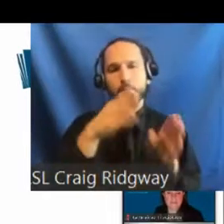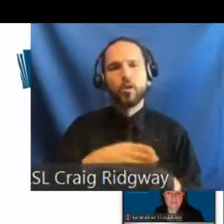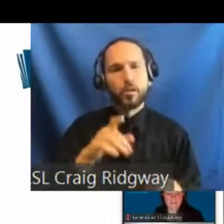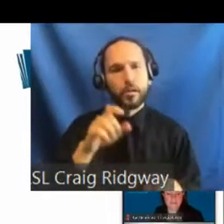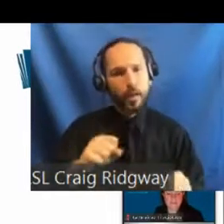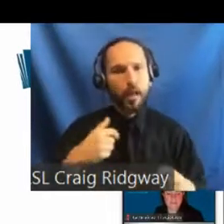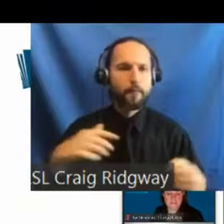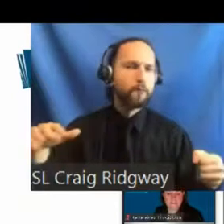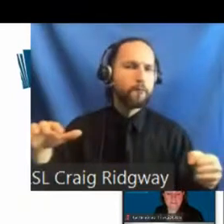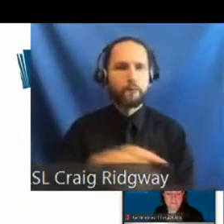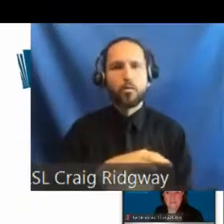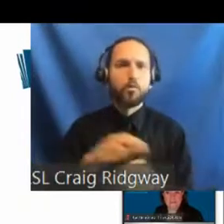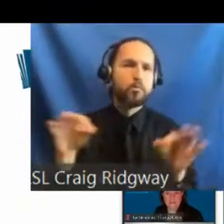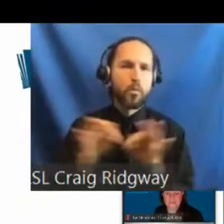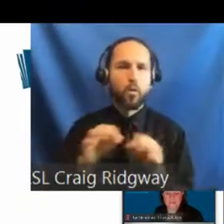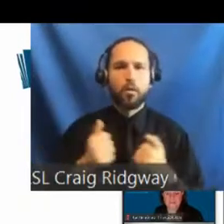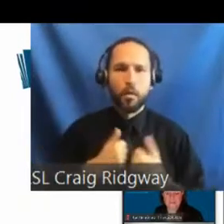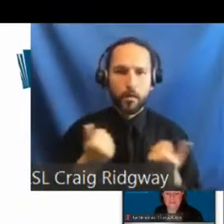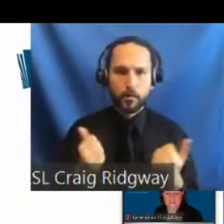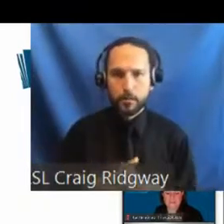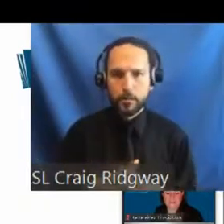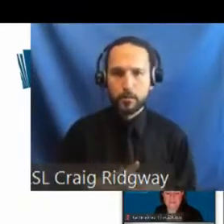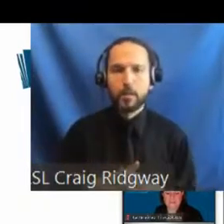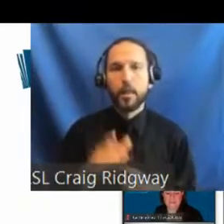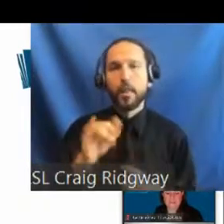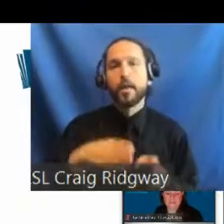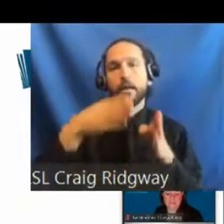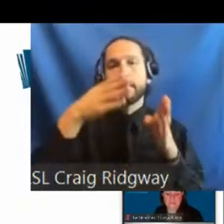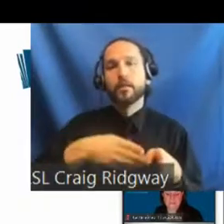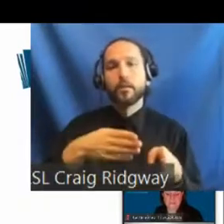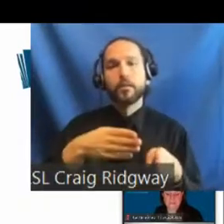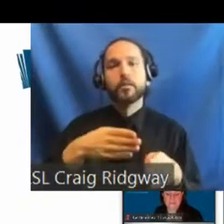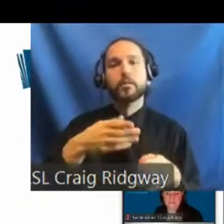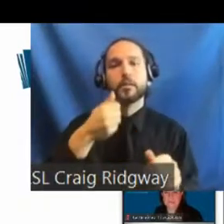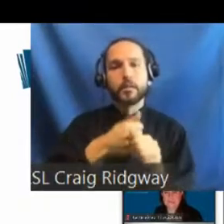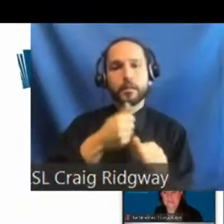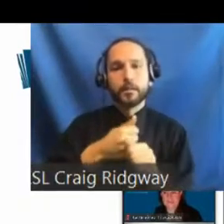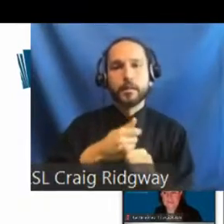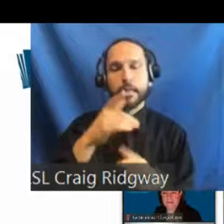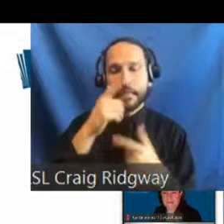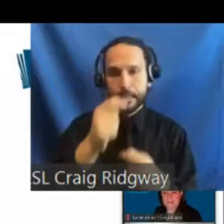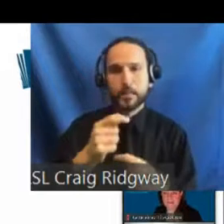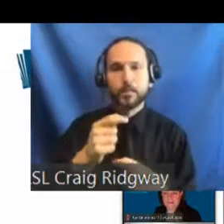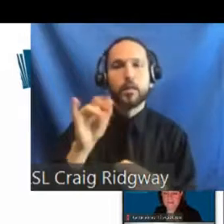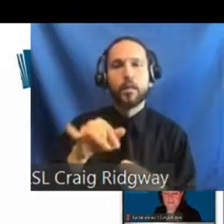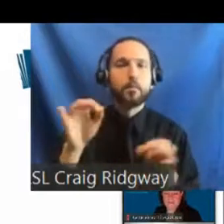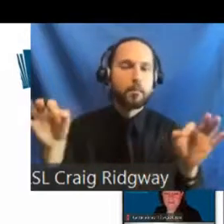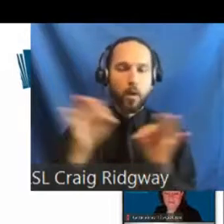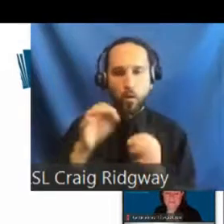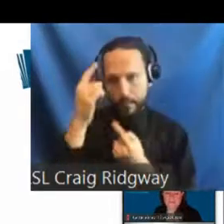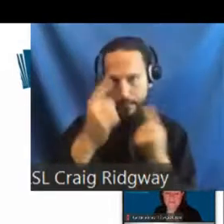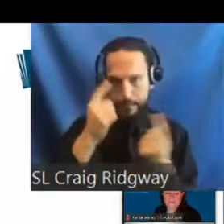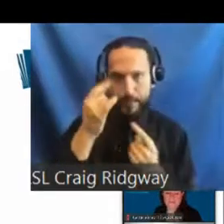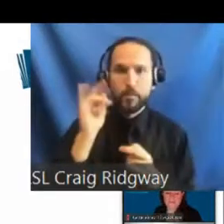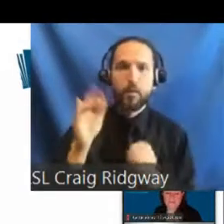lives. The individual's own personal attributes and interests are a key consideration when